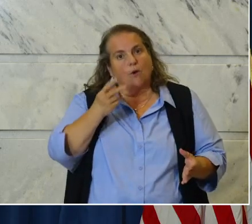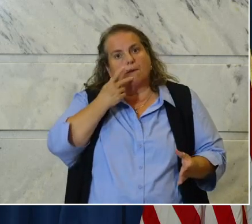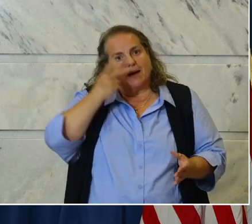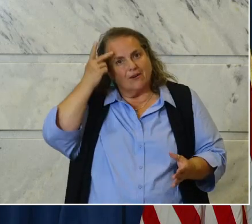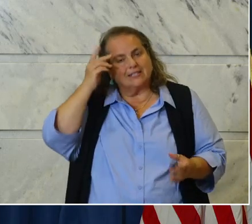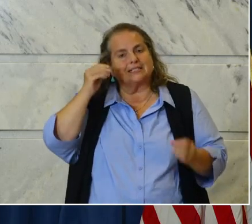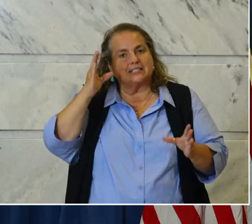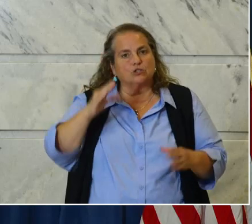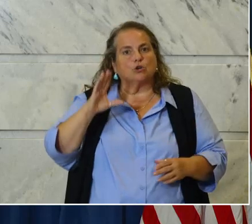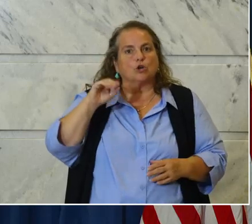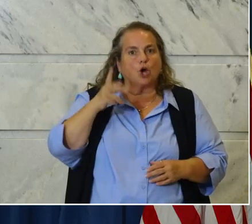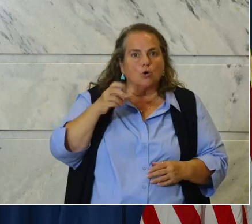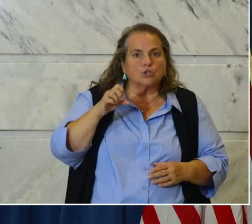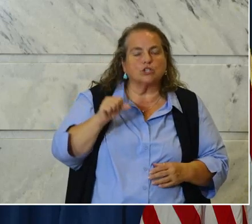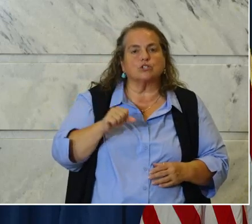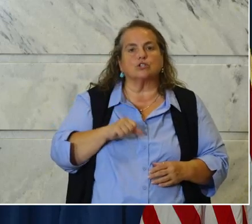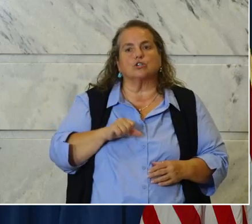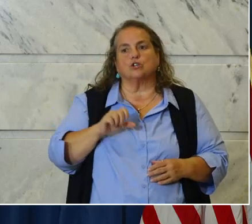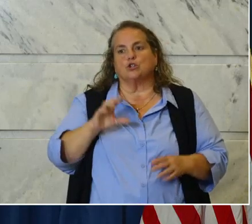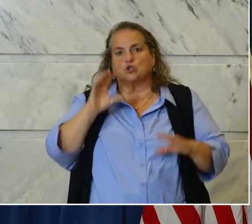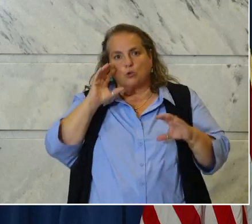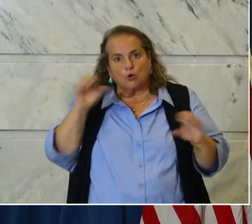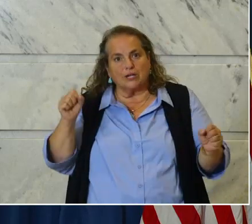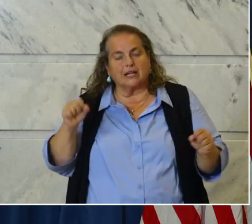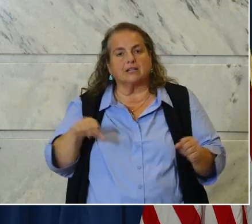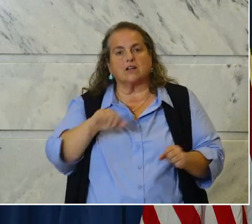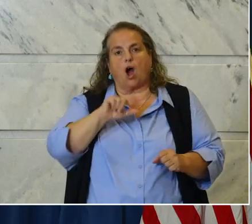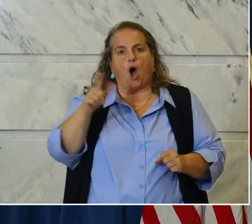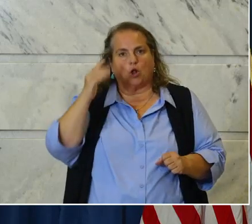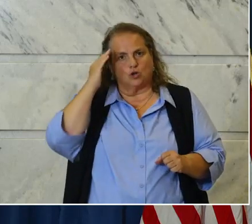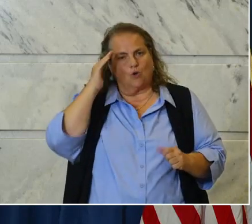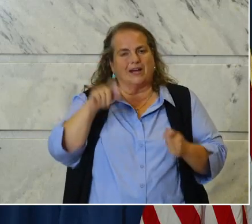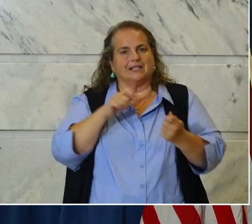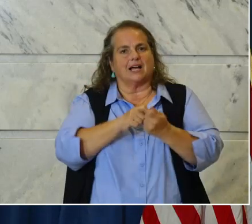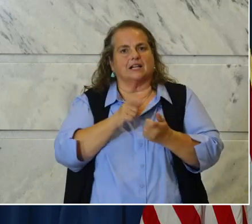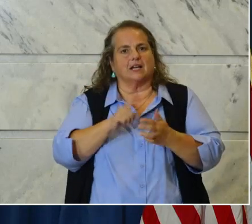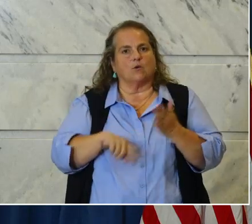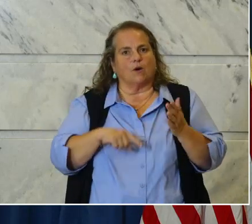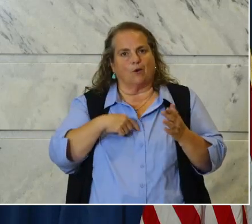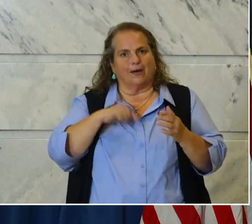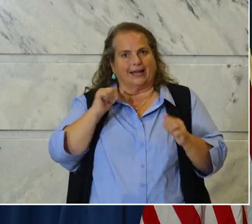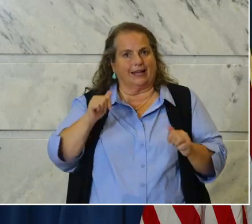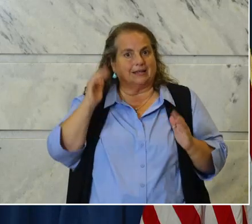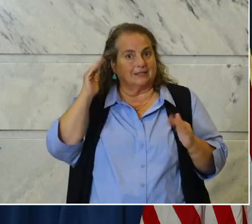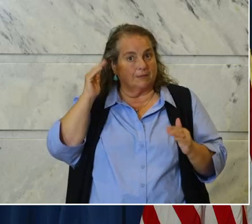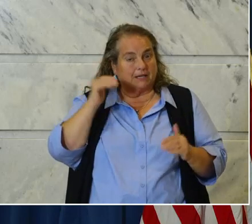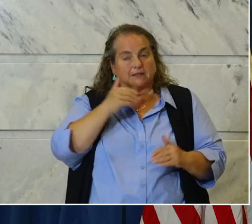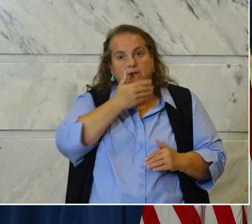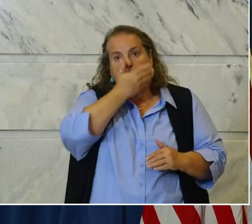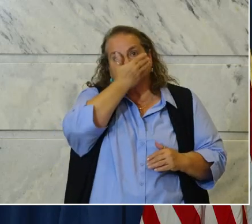teachers, coaches, superintendents all know what we're looking at. We